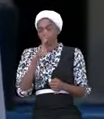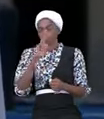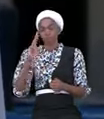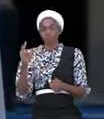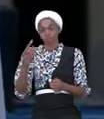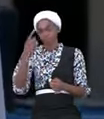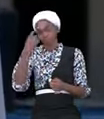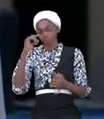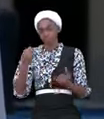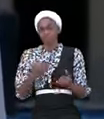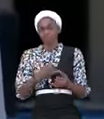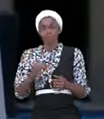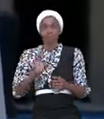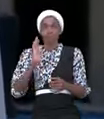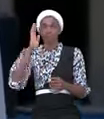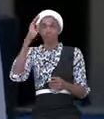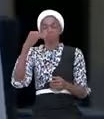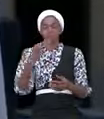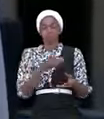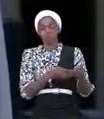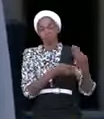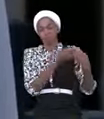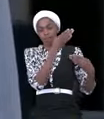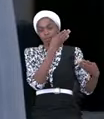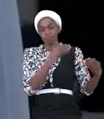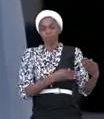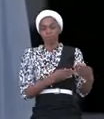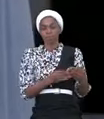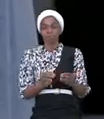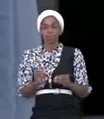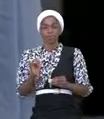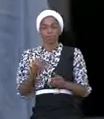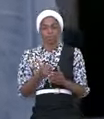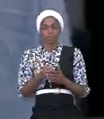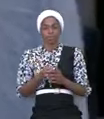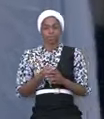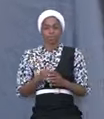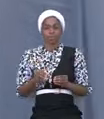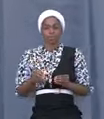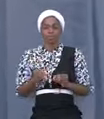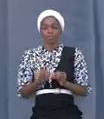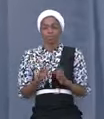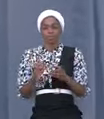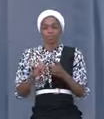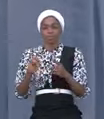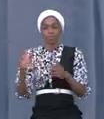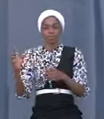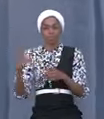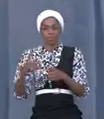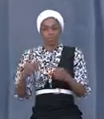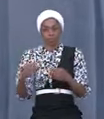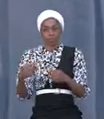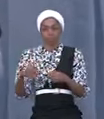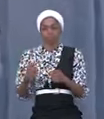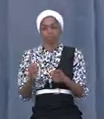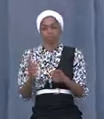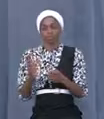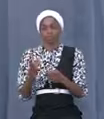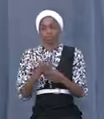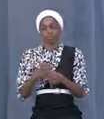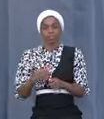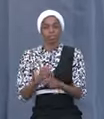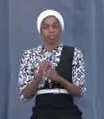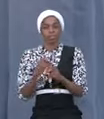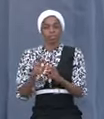and our generation. It's time to take possession and to be who God wants us to be.